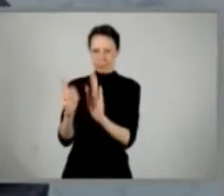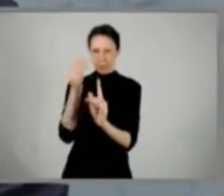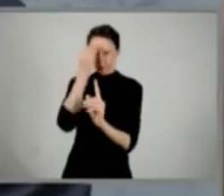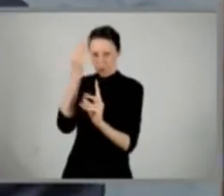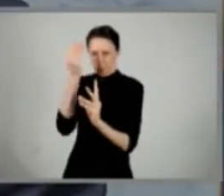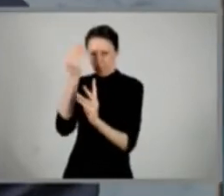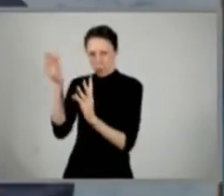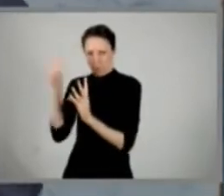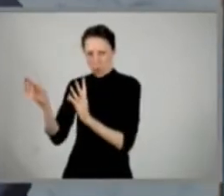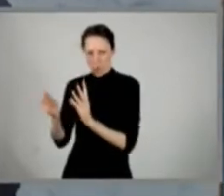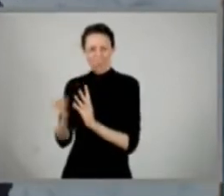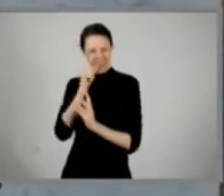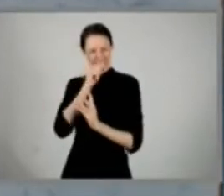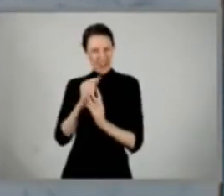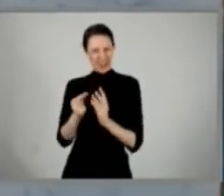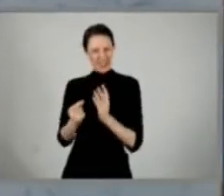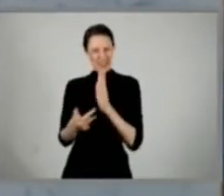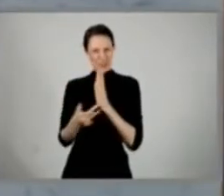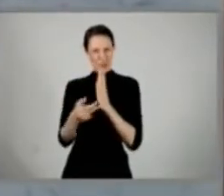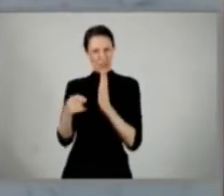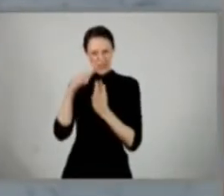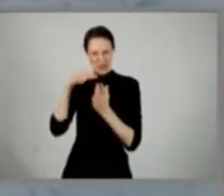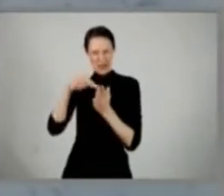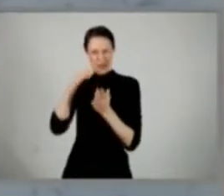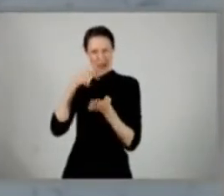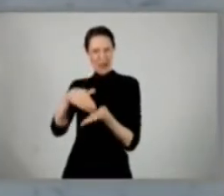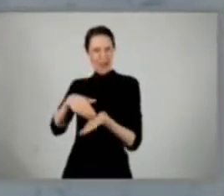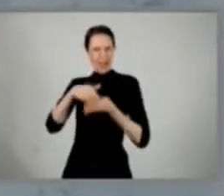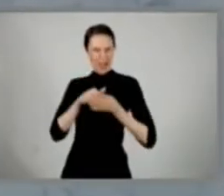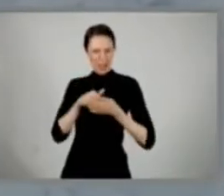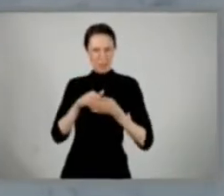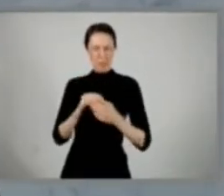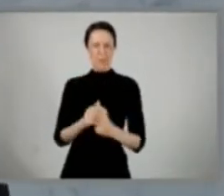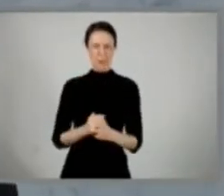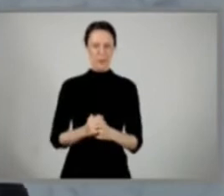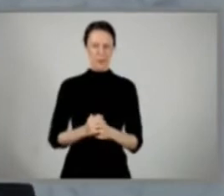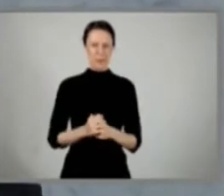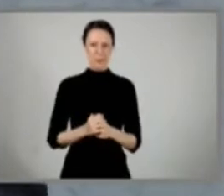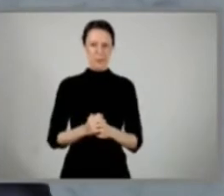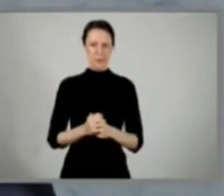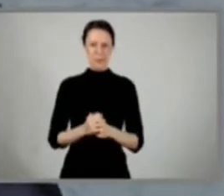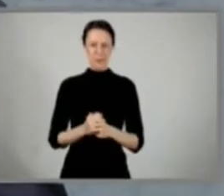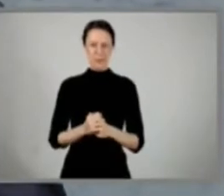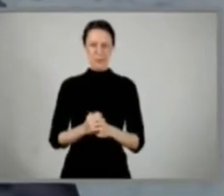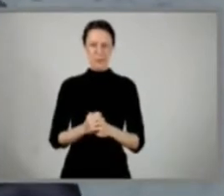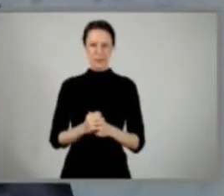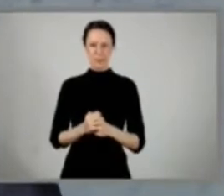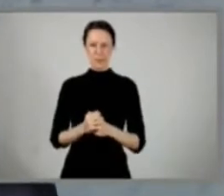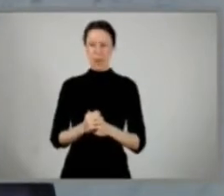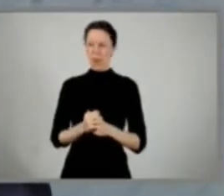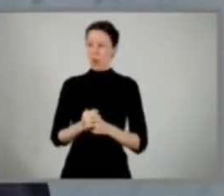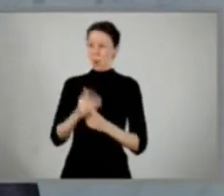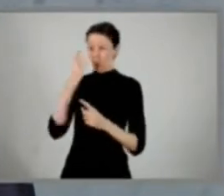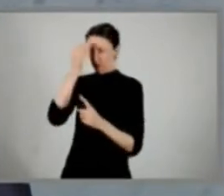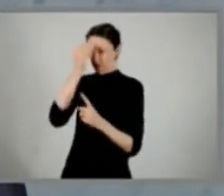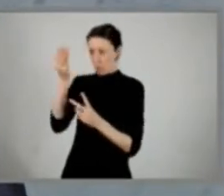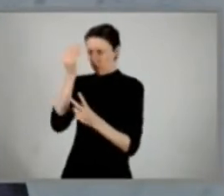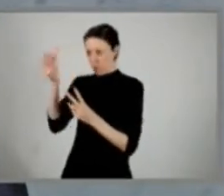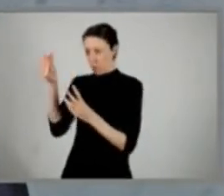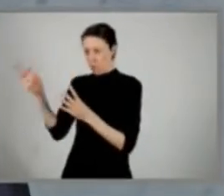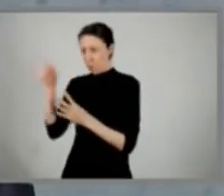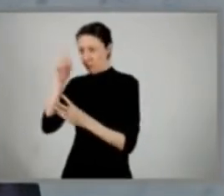done, through to informing the health departments of those positive test results, the allocation of those